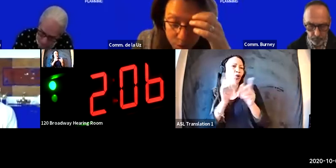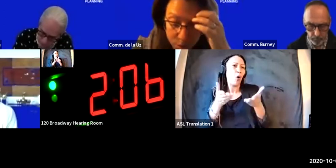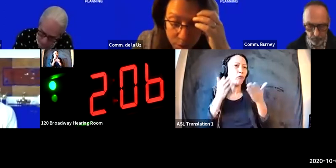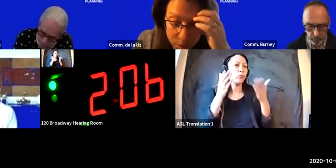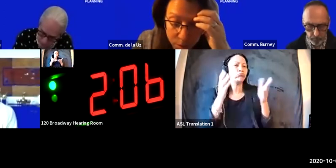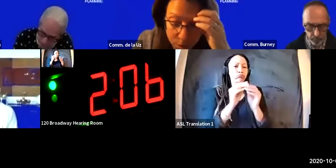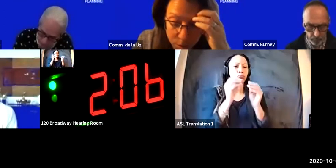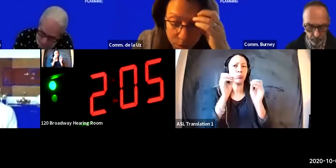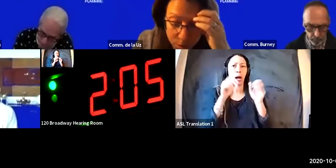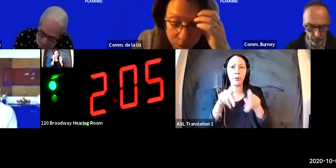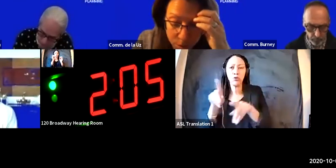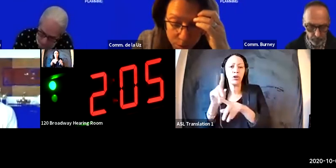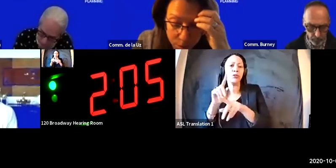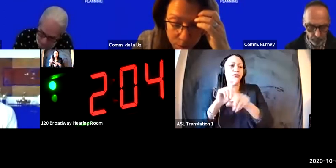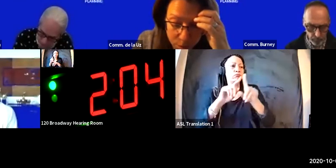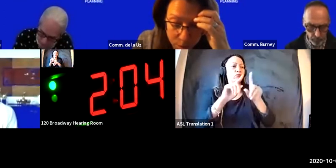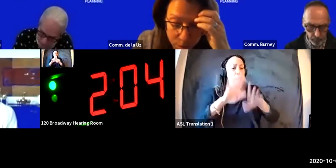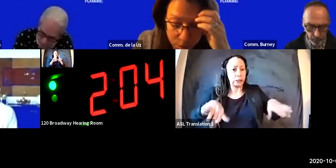the kids that attend there.